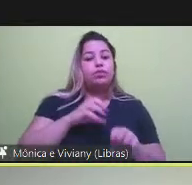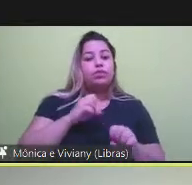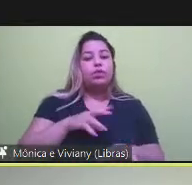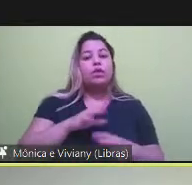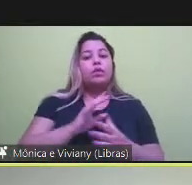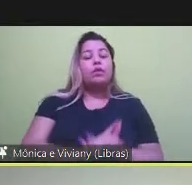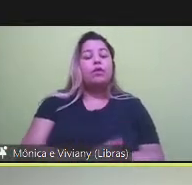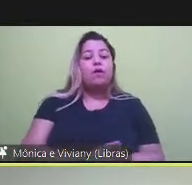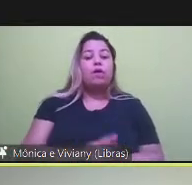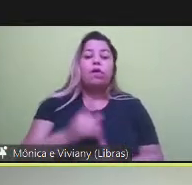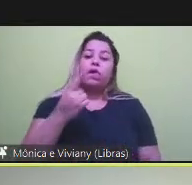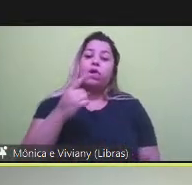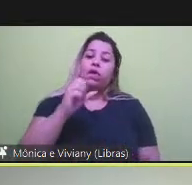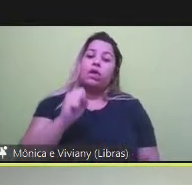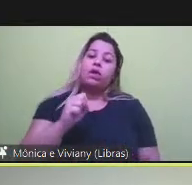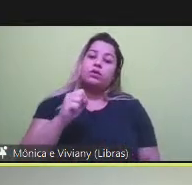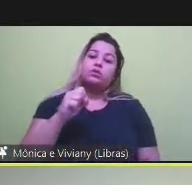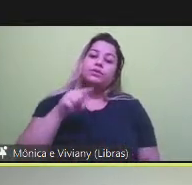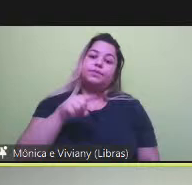with